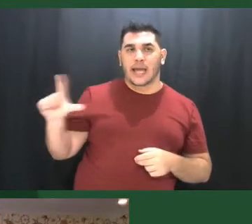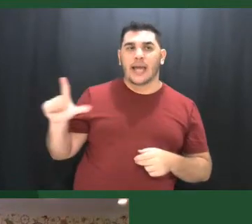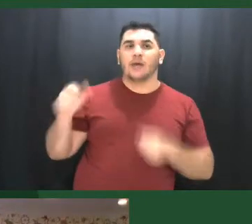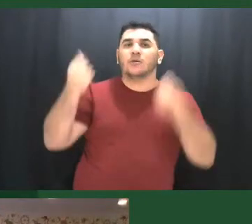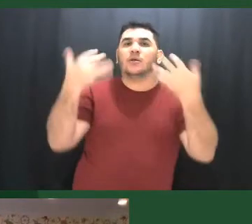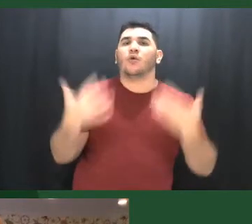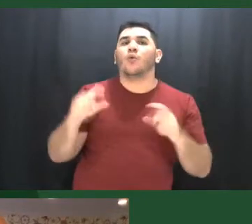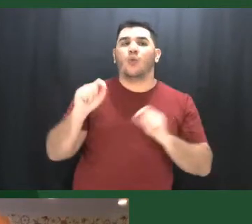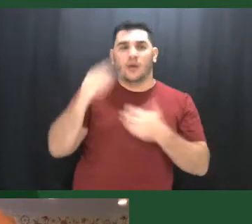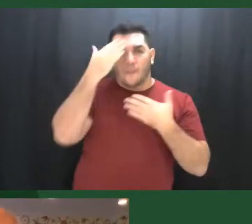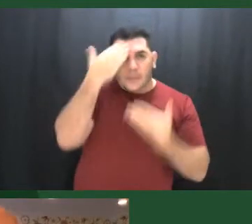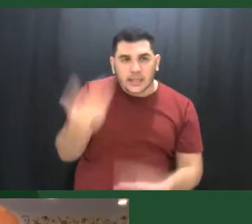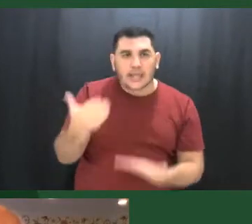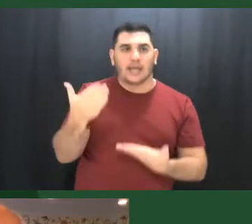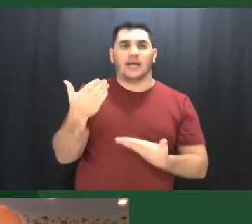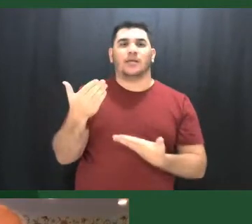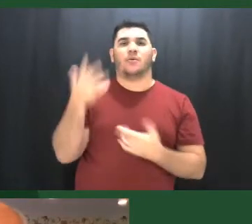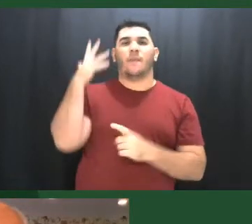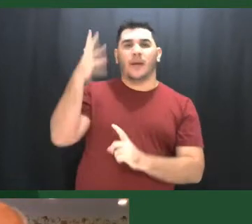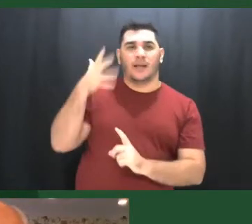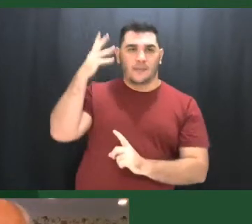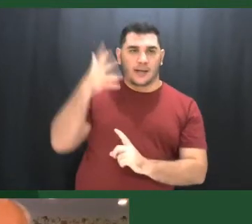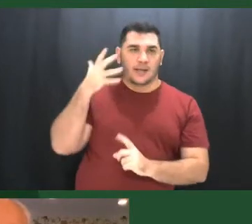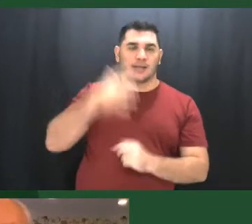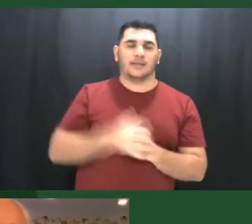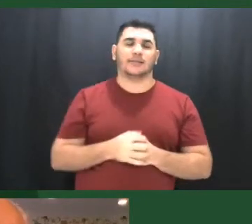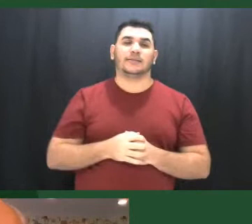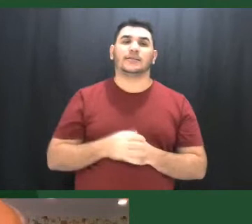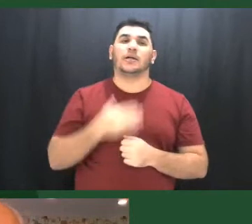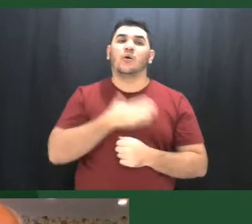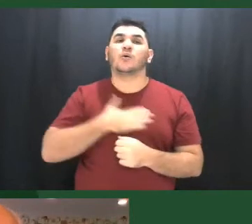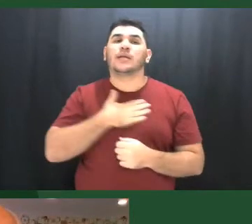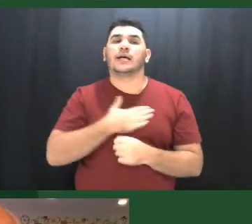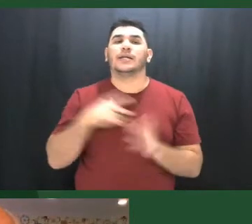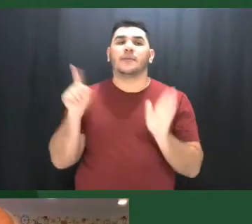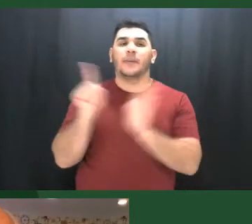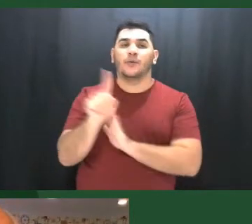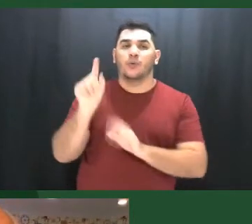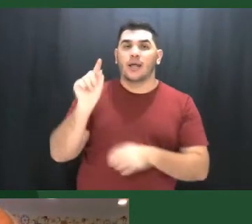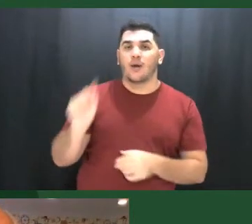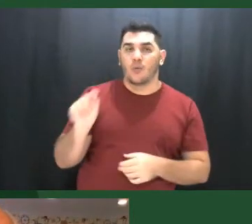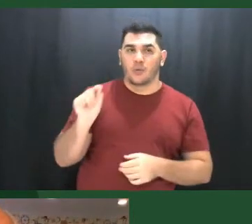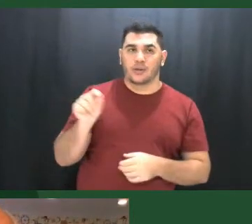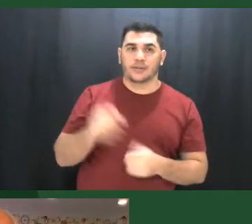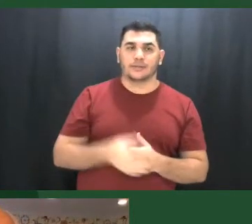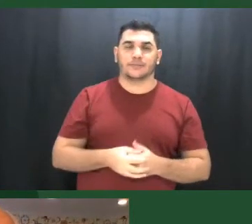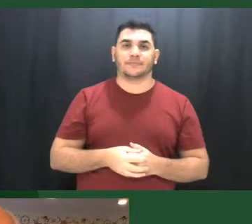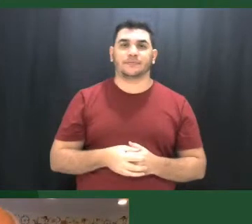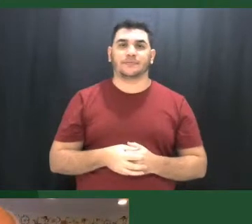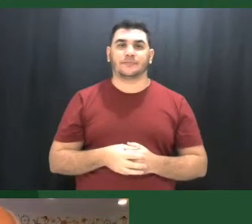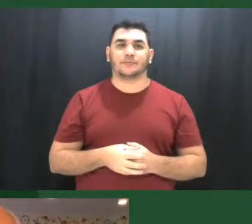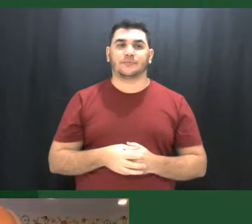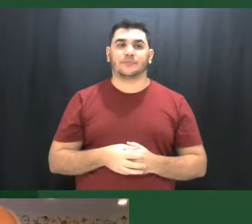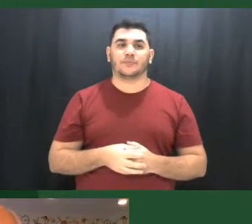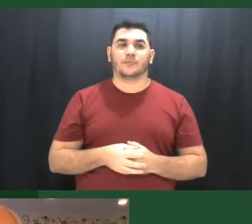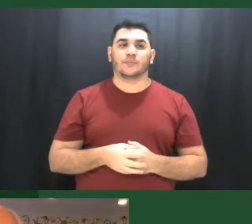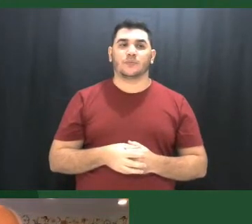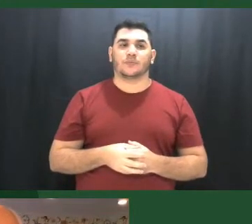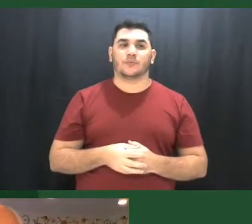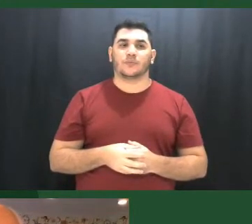Shneiderman, regarding audit trail. In addition to have data about system functioning,